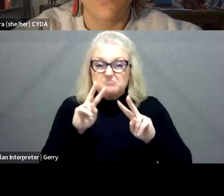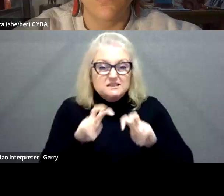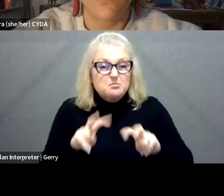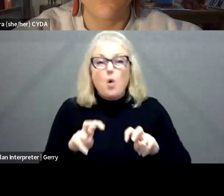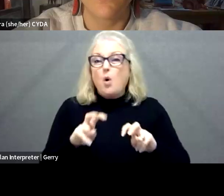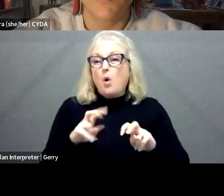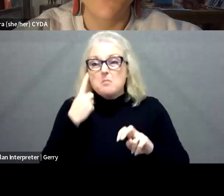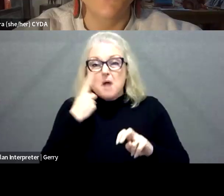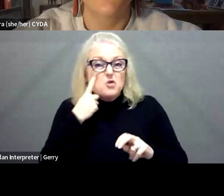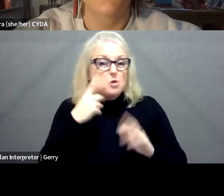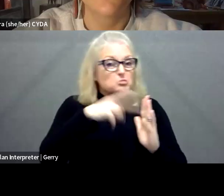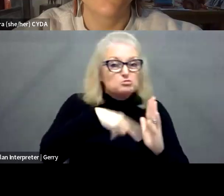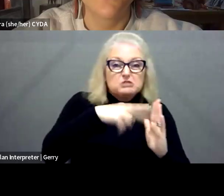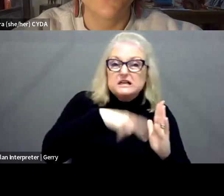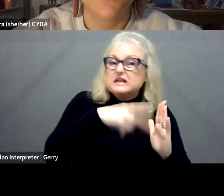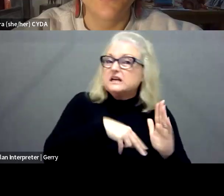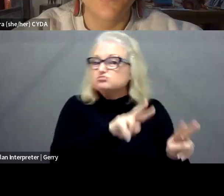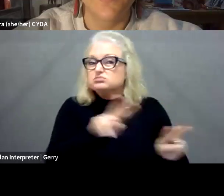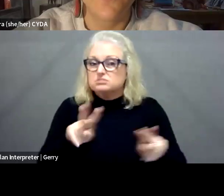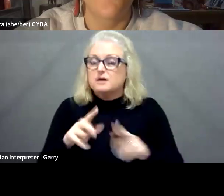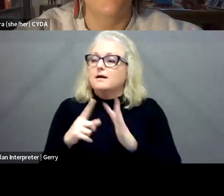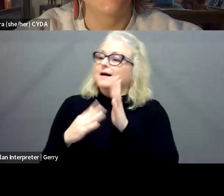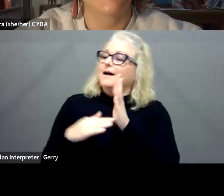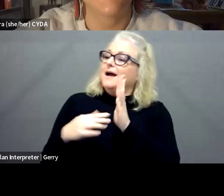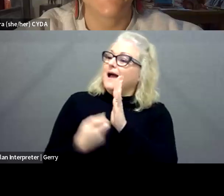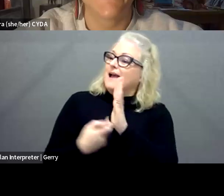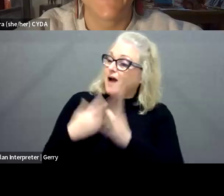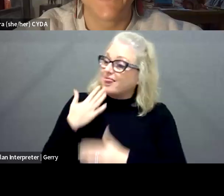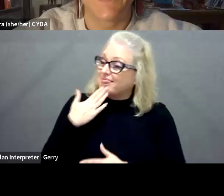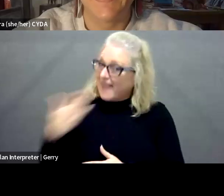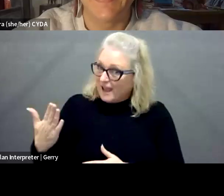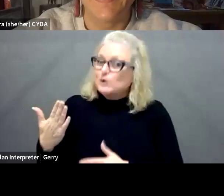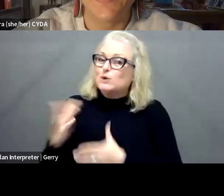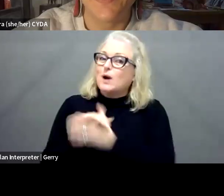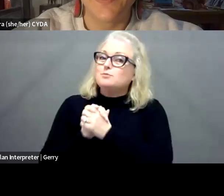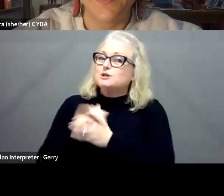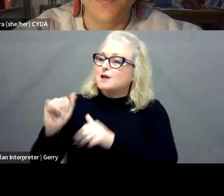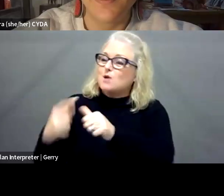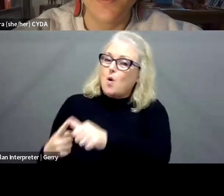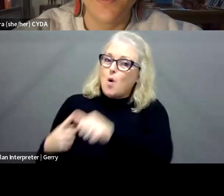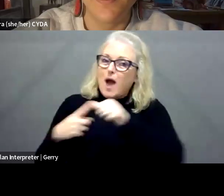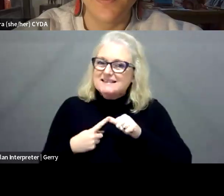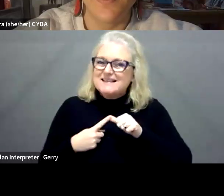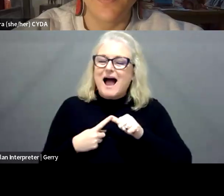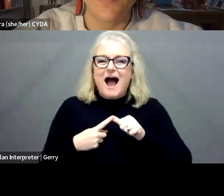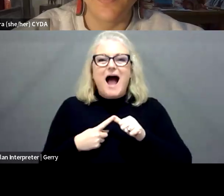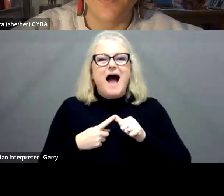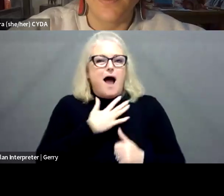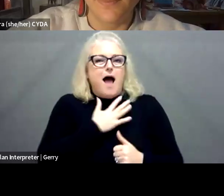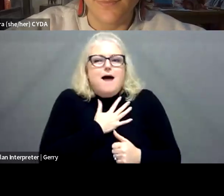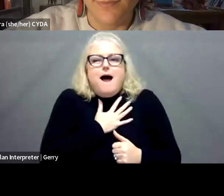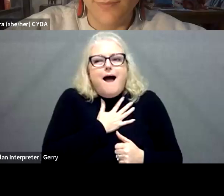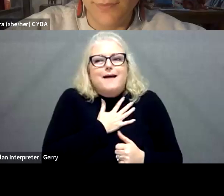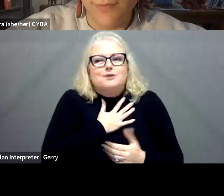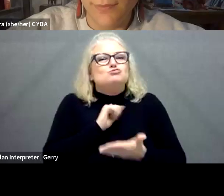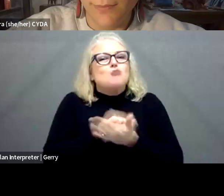relatable. Ezra speaking. Thanks for that answer, Eliza. I really appreciate it. I love bringing depth to disabled people in